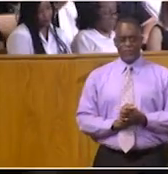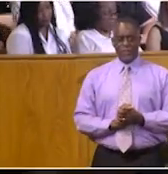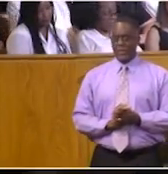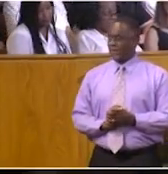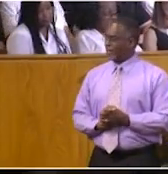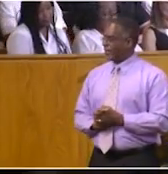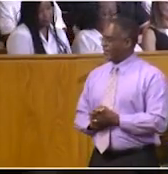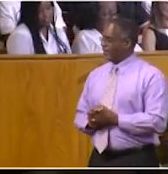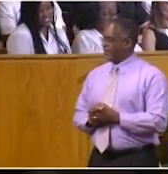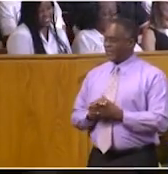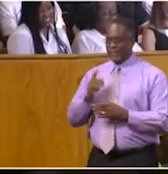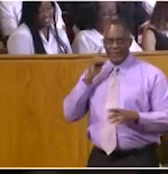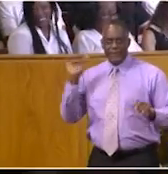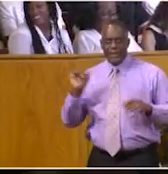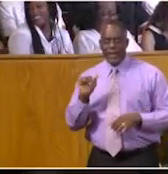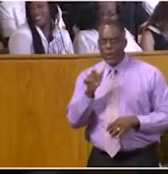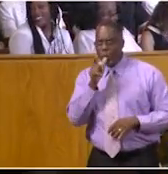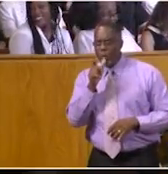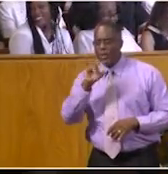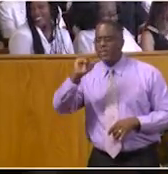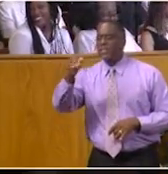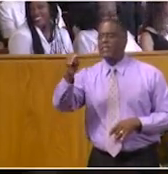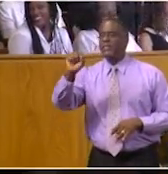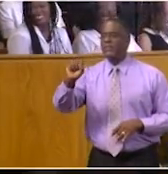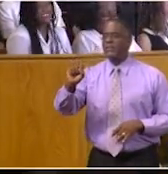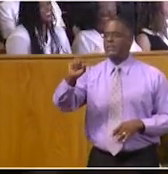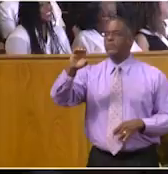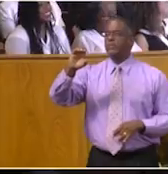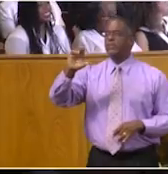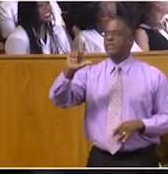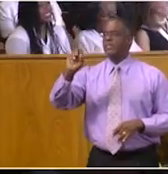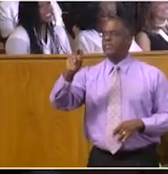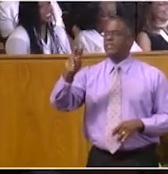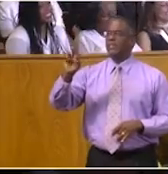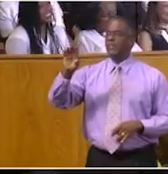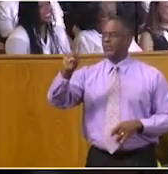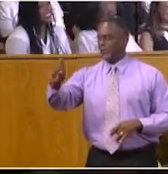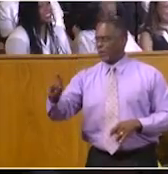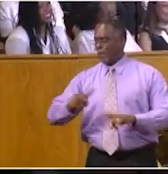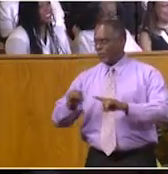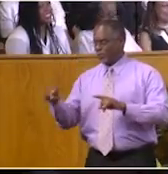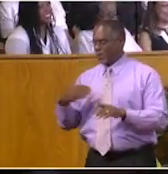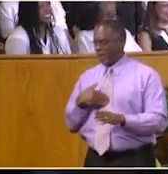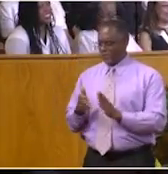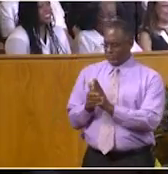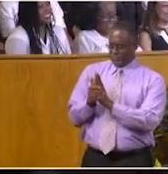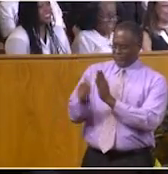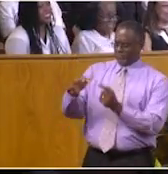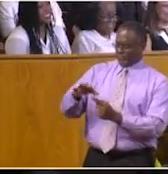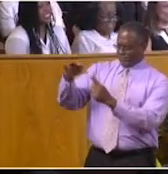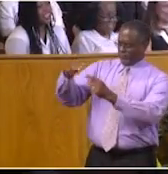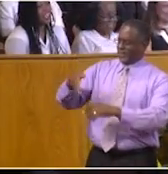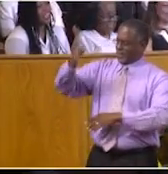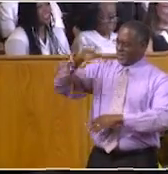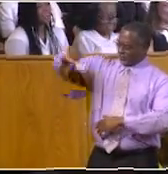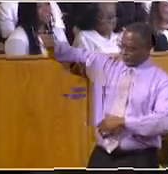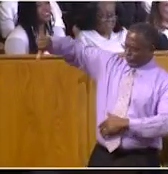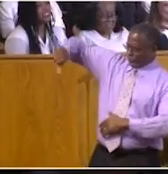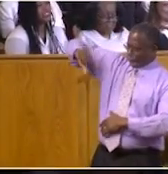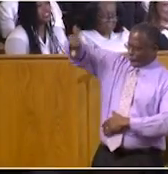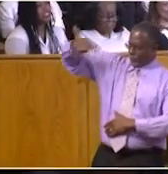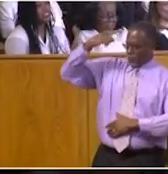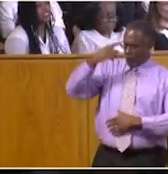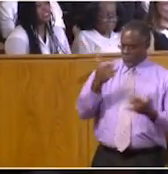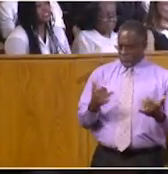Sounds like James Cleveland. But you got another twist. God has anointed you for